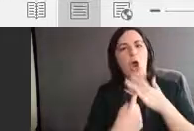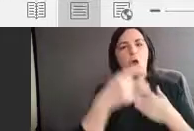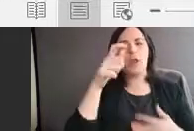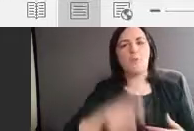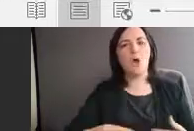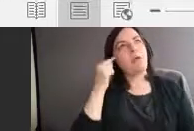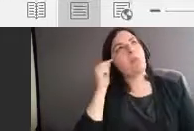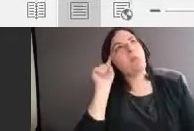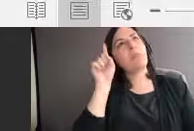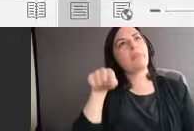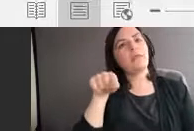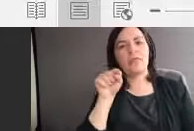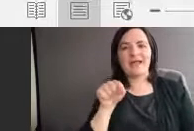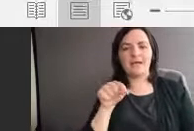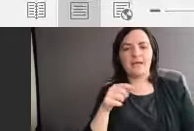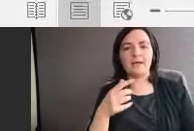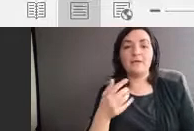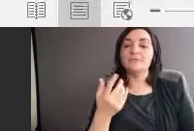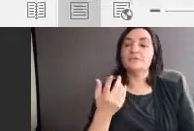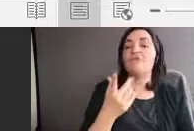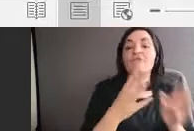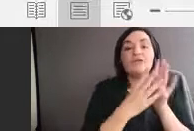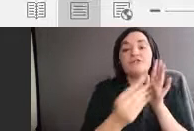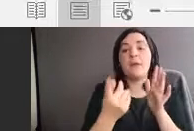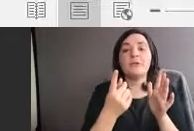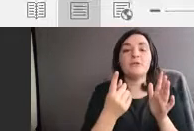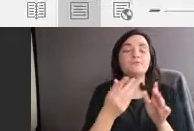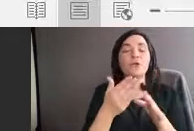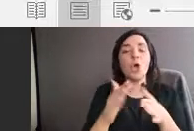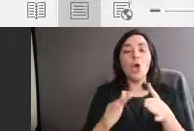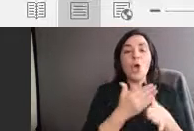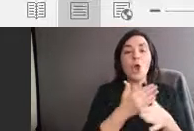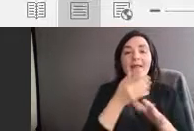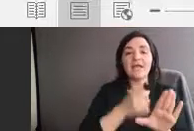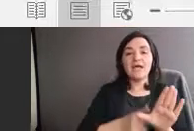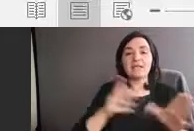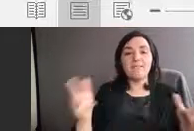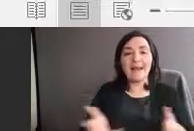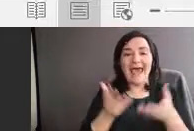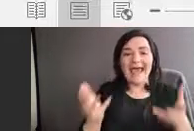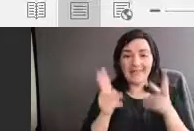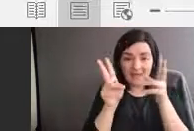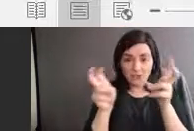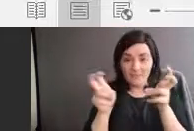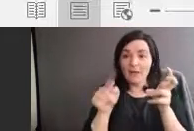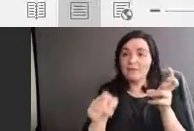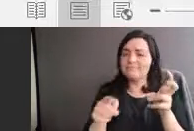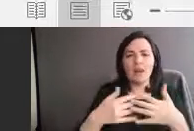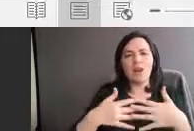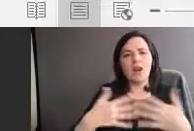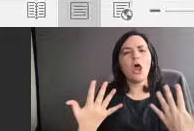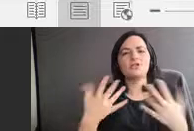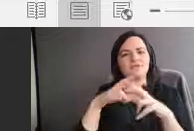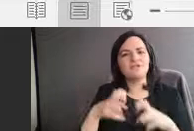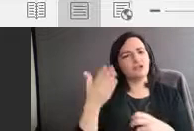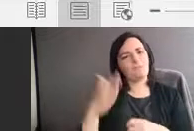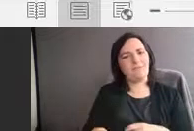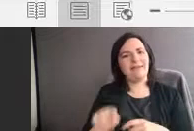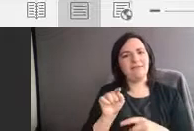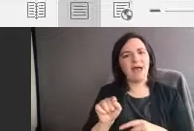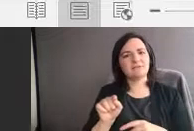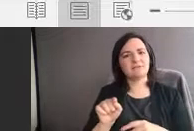some of you were mentioning play in the early years. Play in the early years is something which lots of researchers have looked into. So you could use